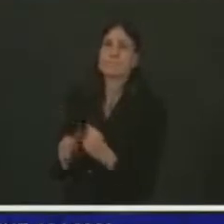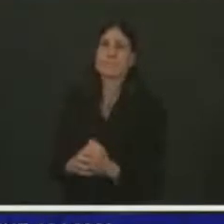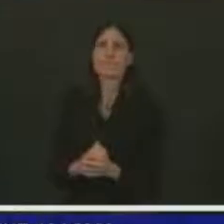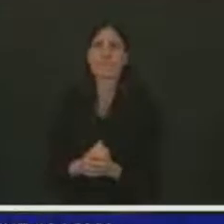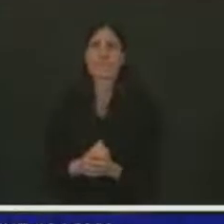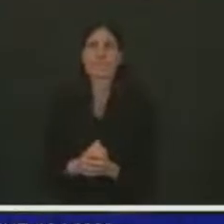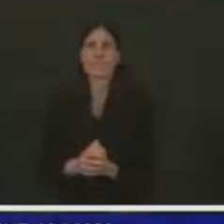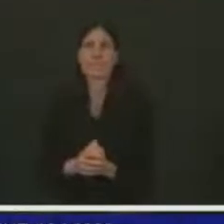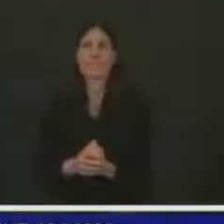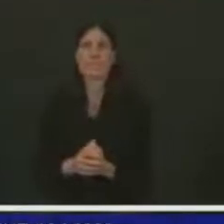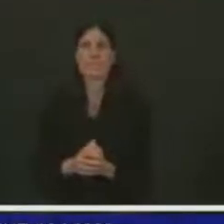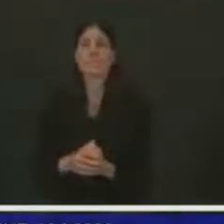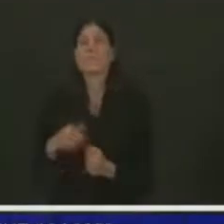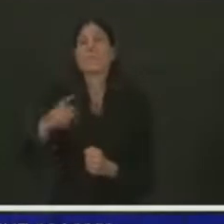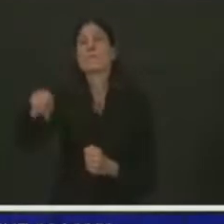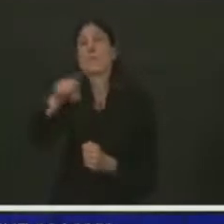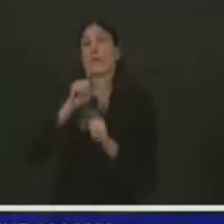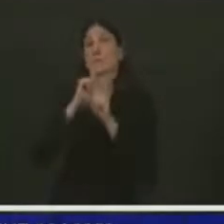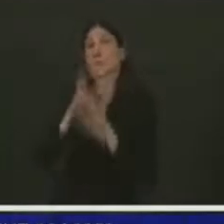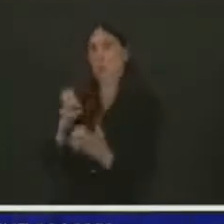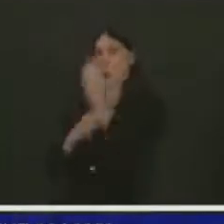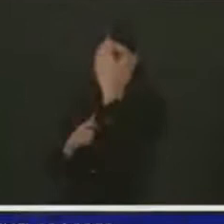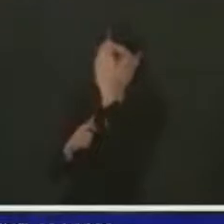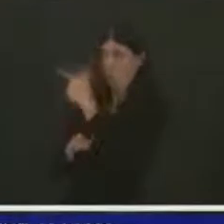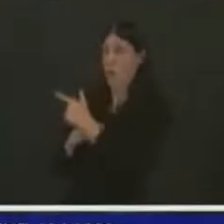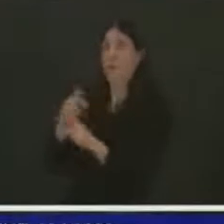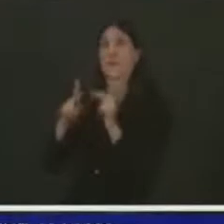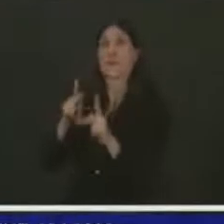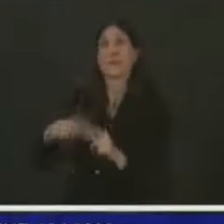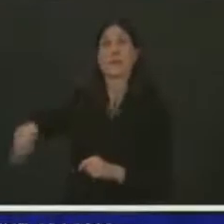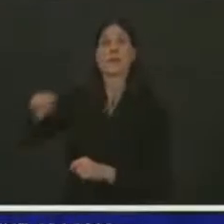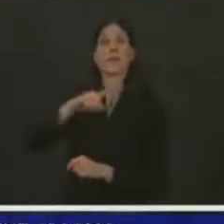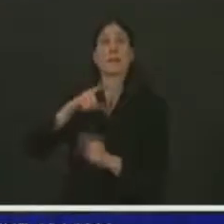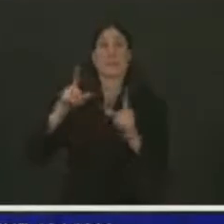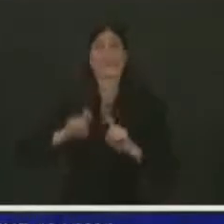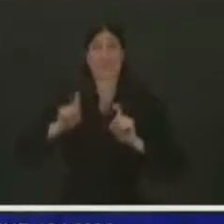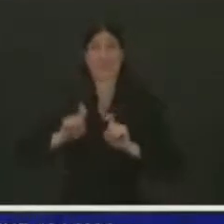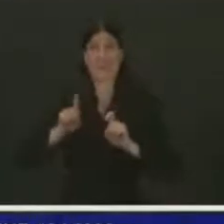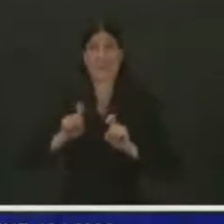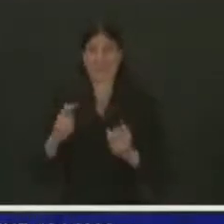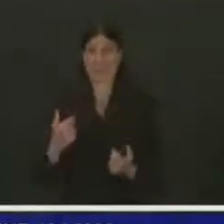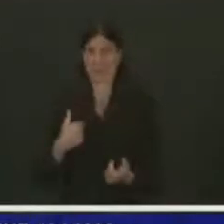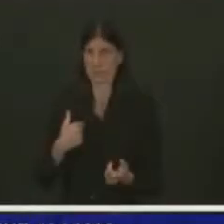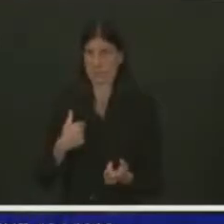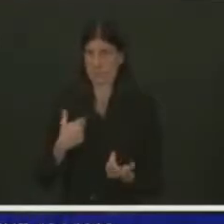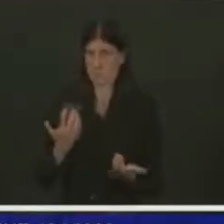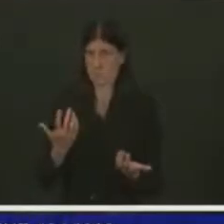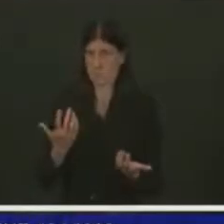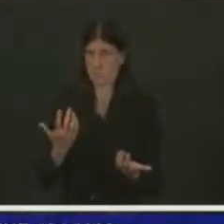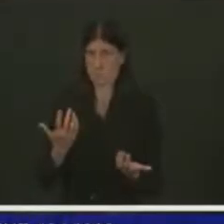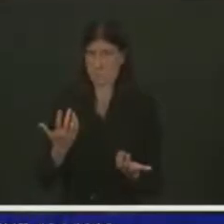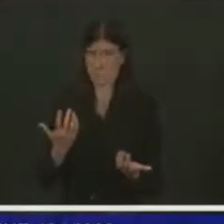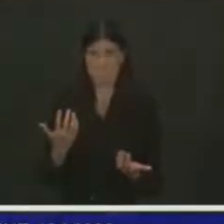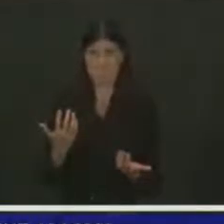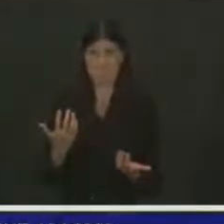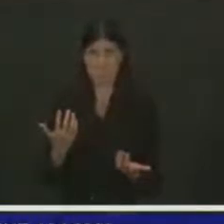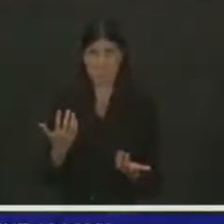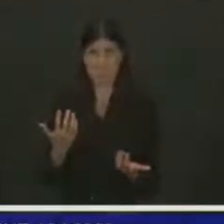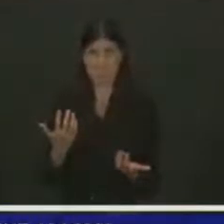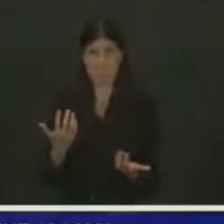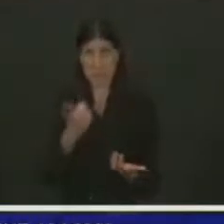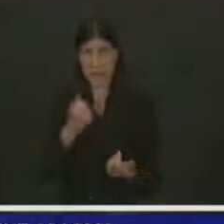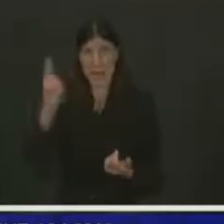January, or whatever it may be. From a supply chain standpoint, how far away are we from a point